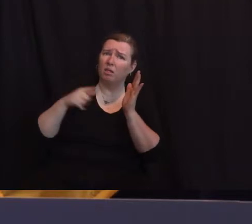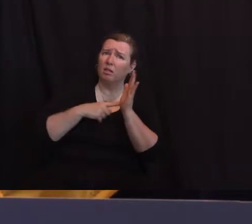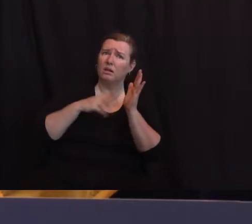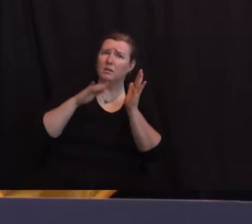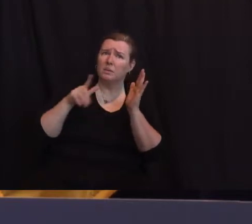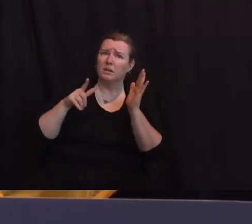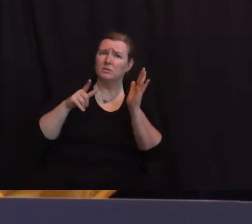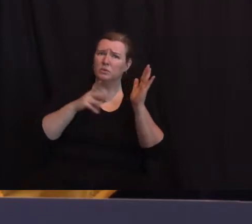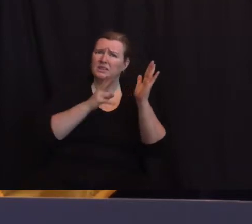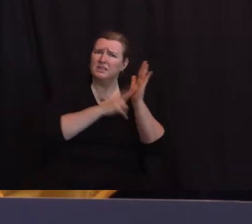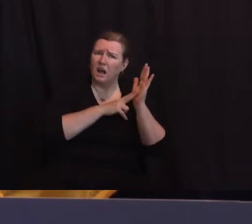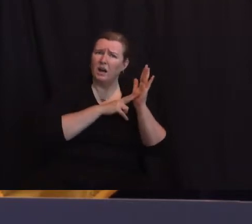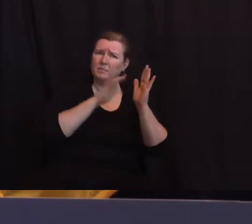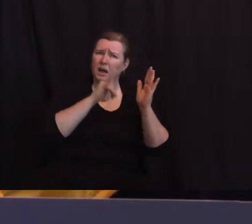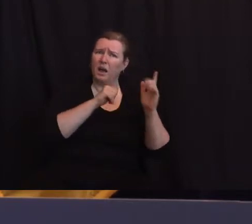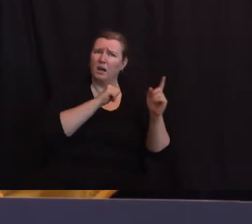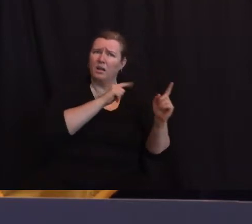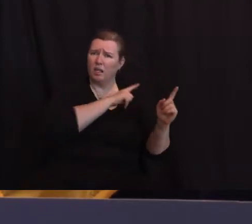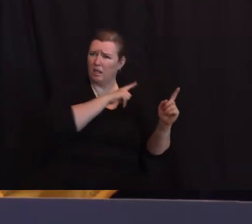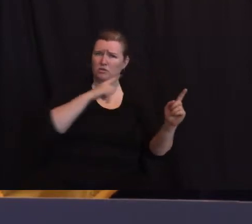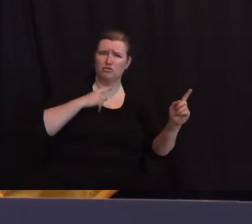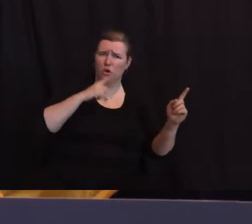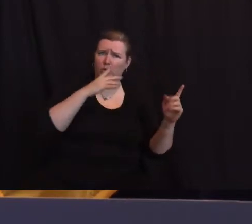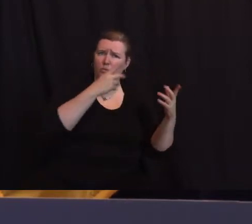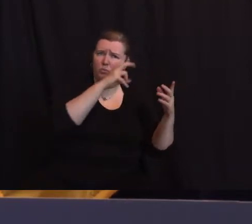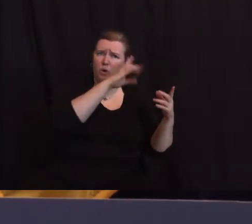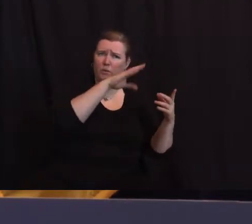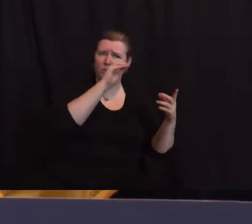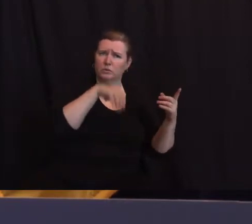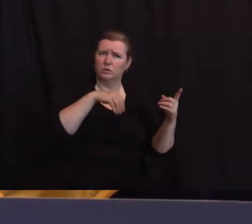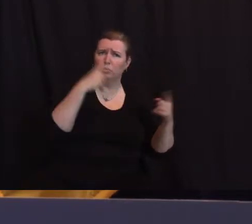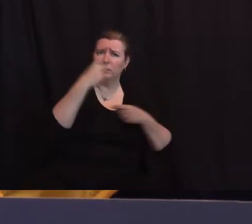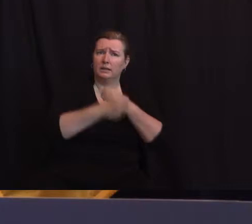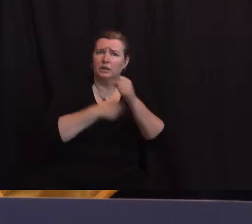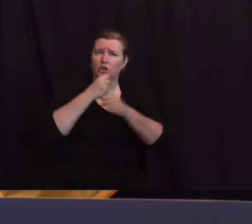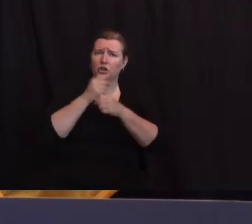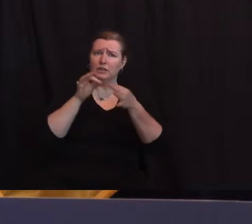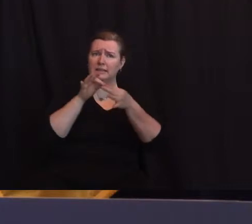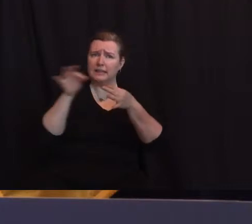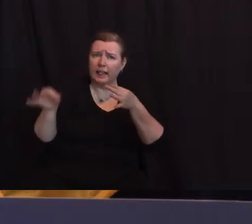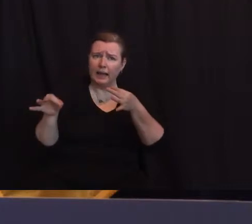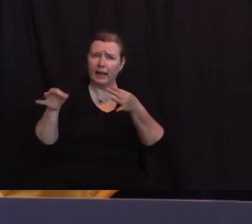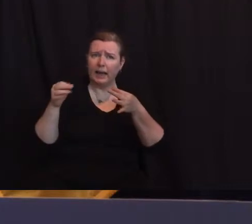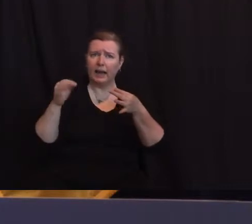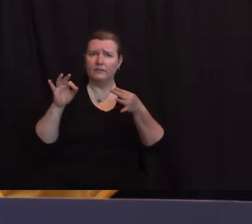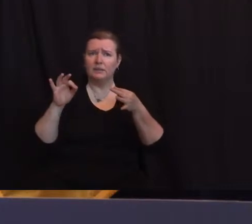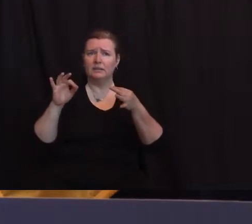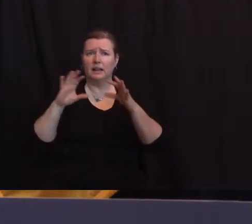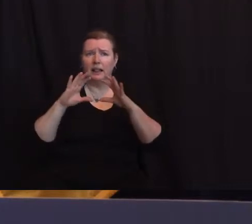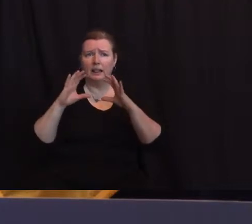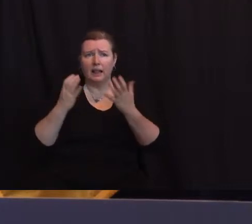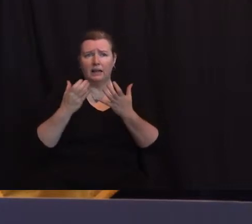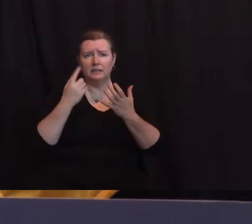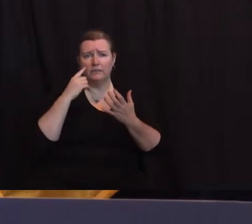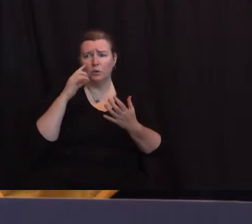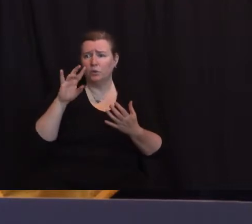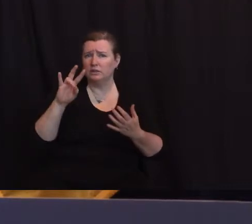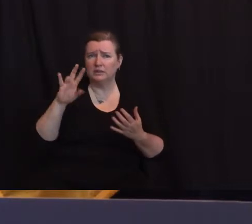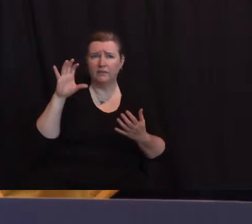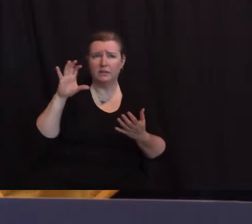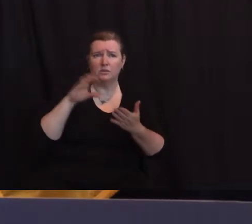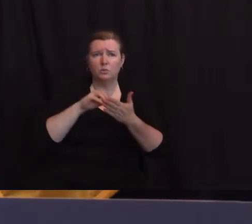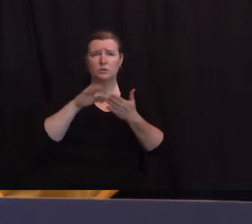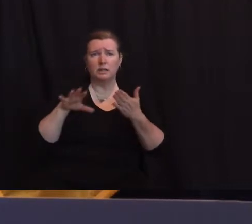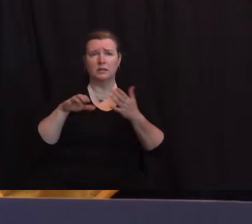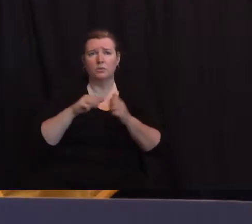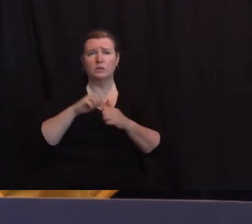the legislature that would authorize a 1-year extension of classes for as many as 700 students with disabilities who